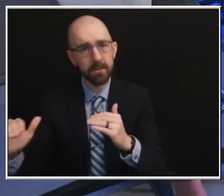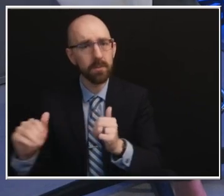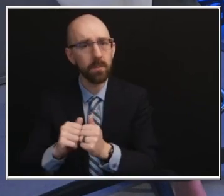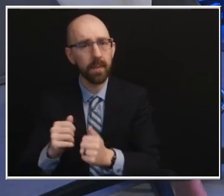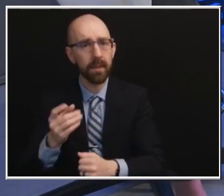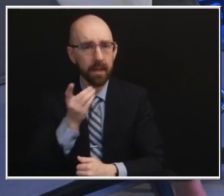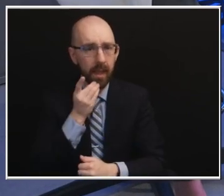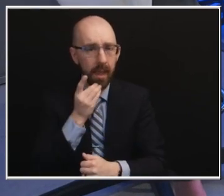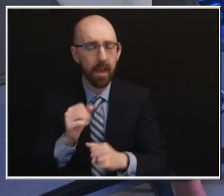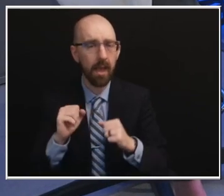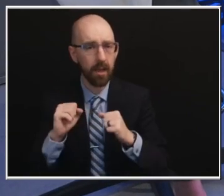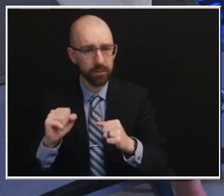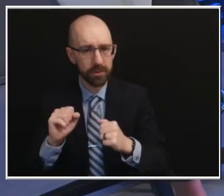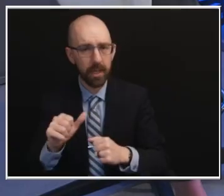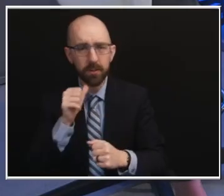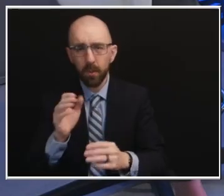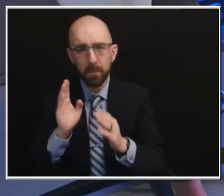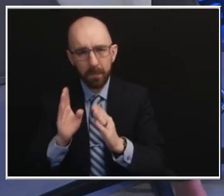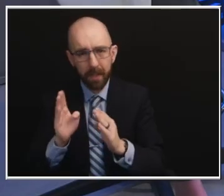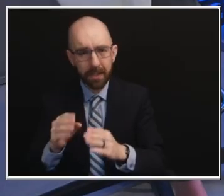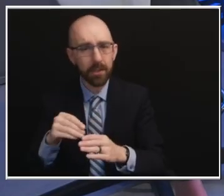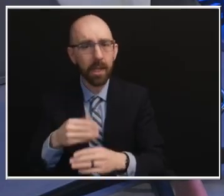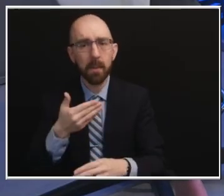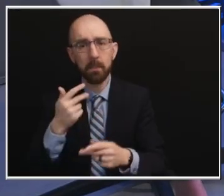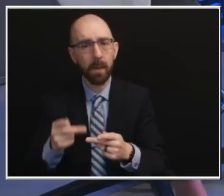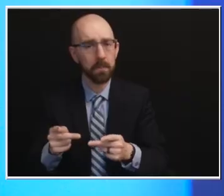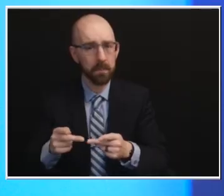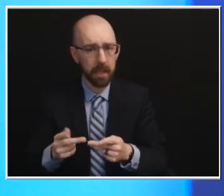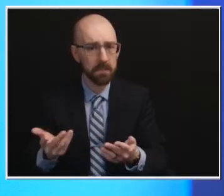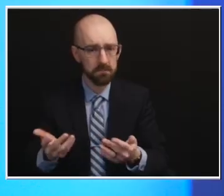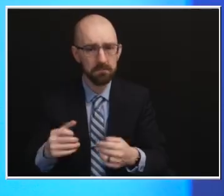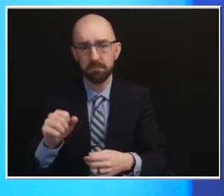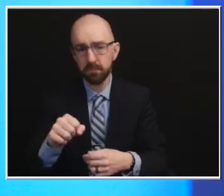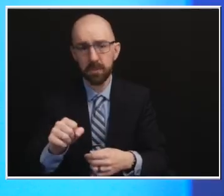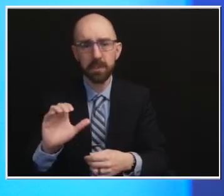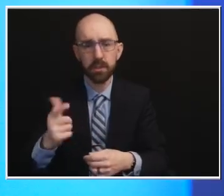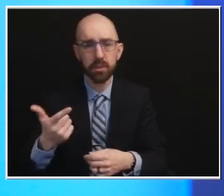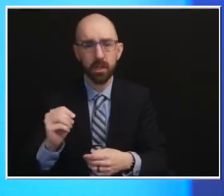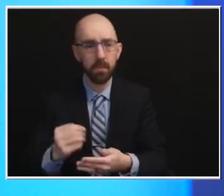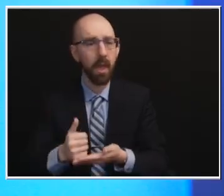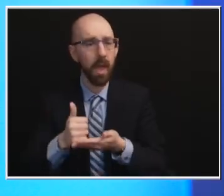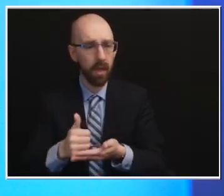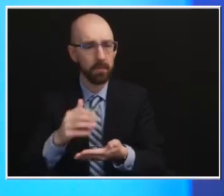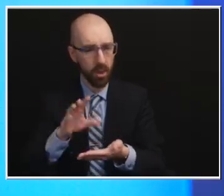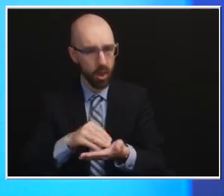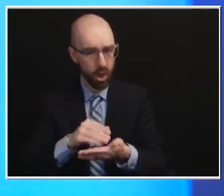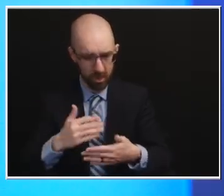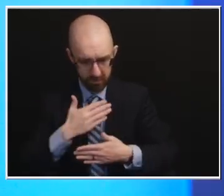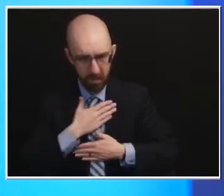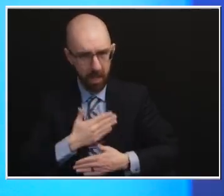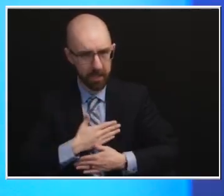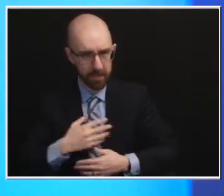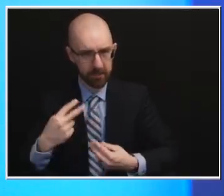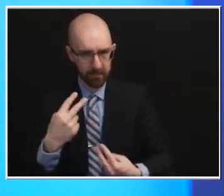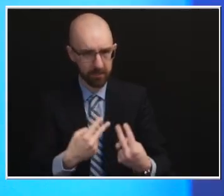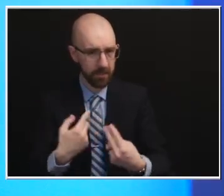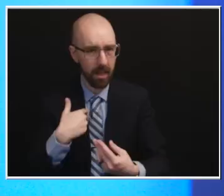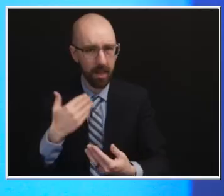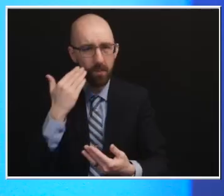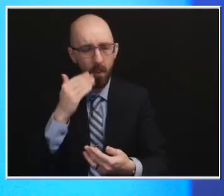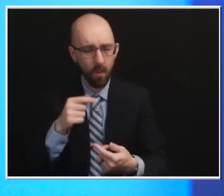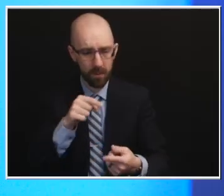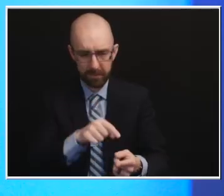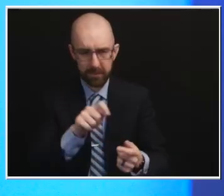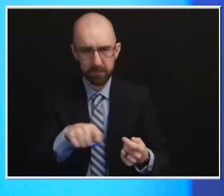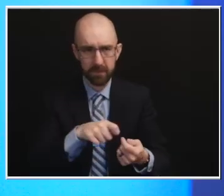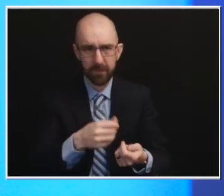don't pay attention and they might be in a better place? Yeah, I mean, the CGM helps you learn your body. I'll know that this specific food probably spikes my